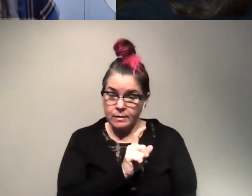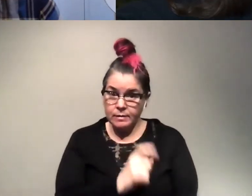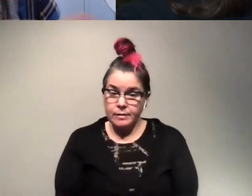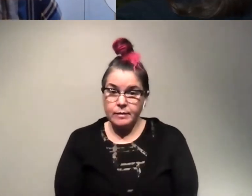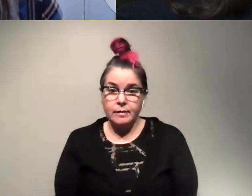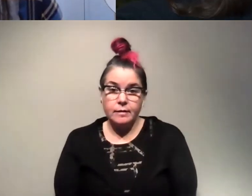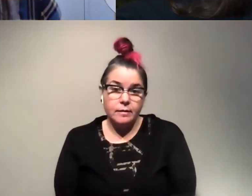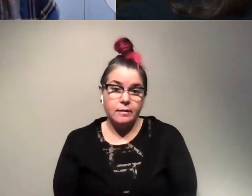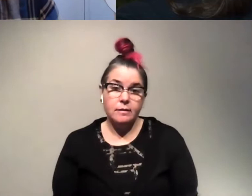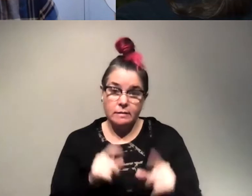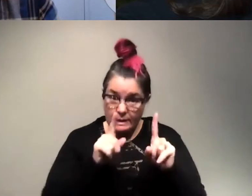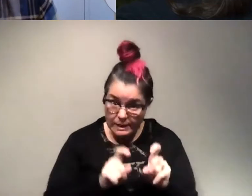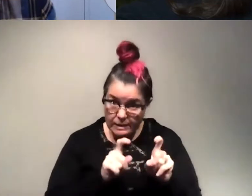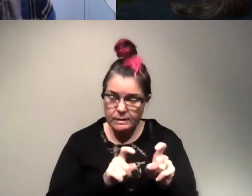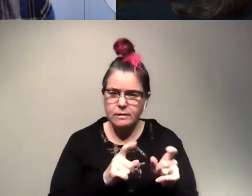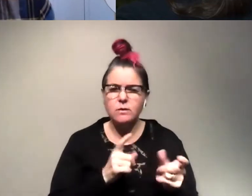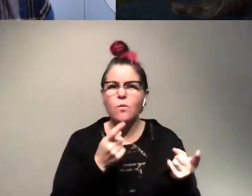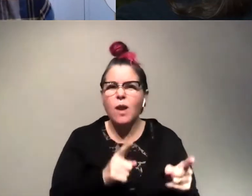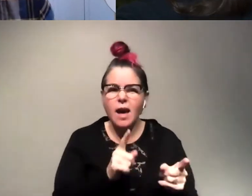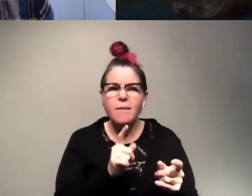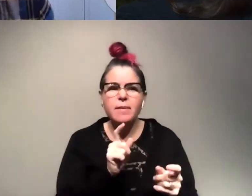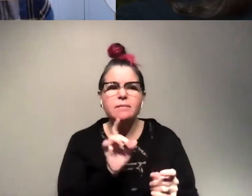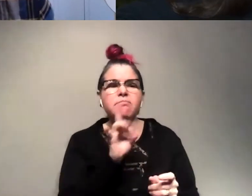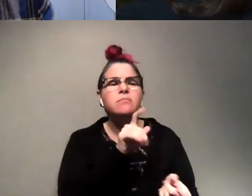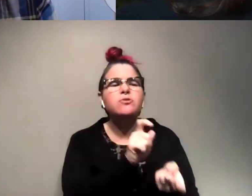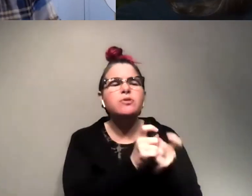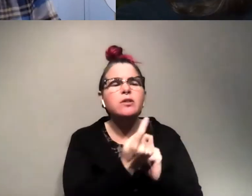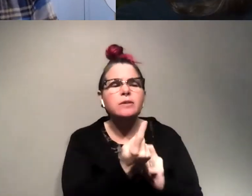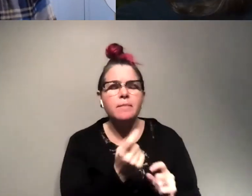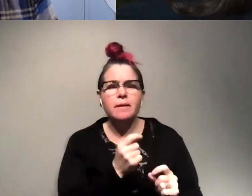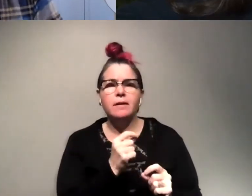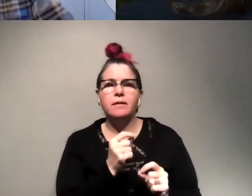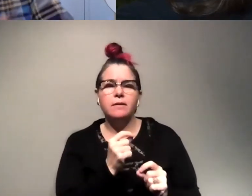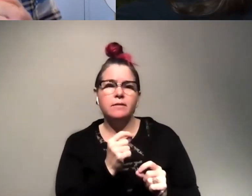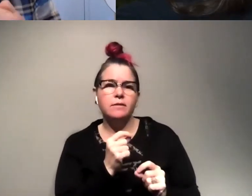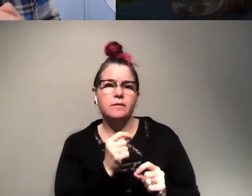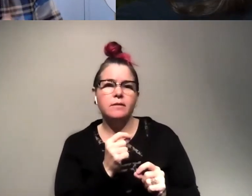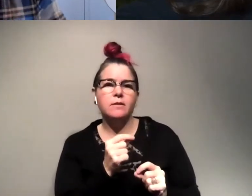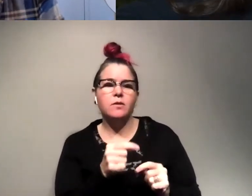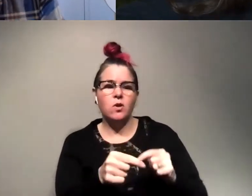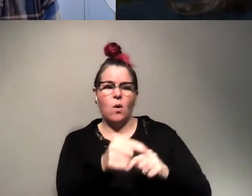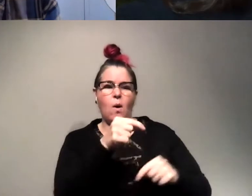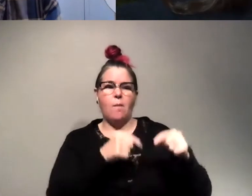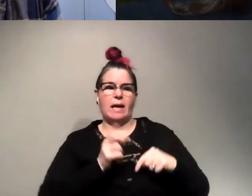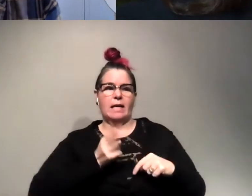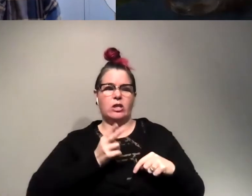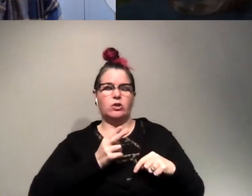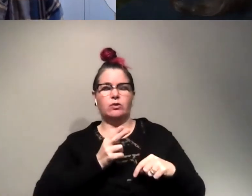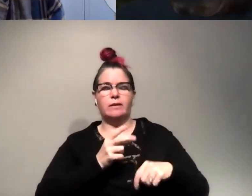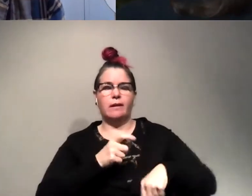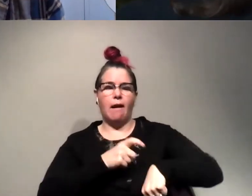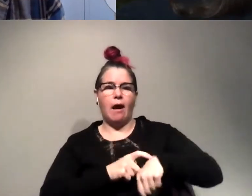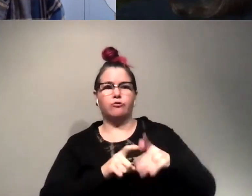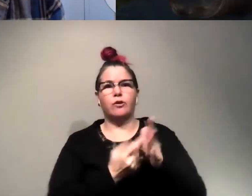And can we test it? What happens if we change things? What happens if we turn back history and rerun the clock?